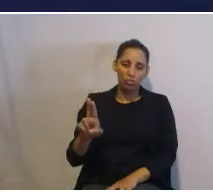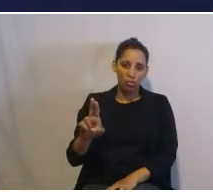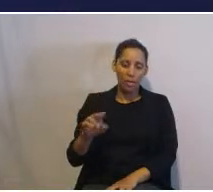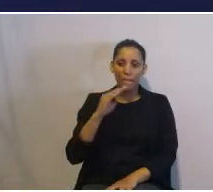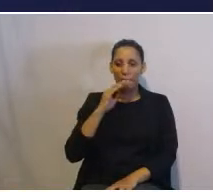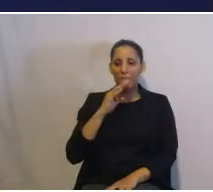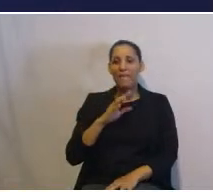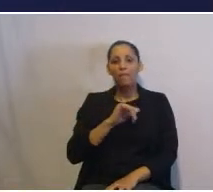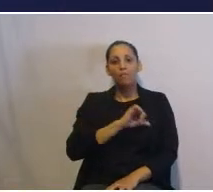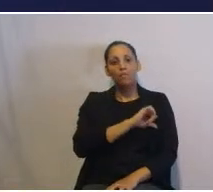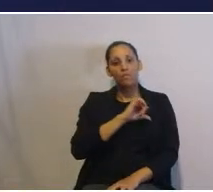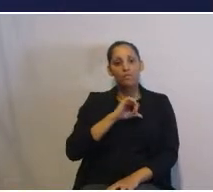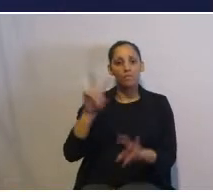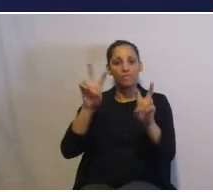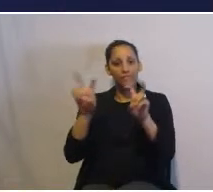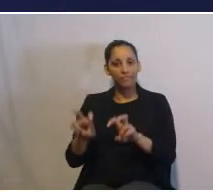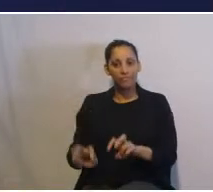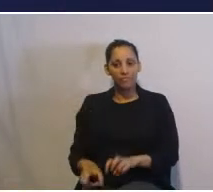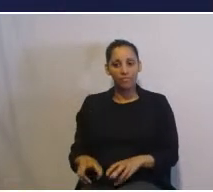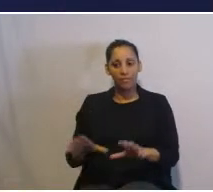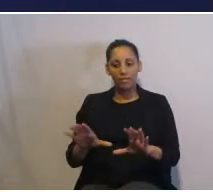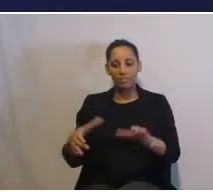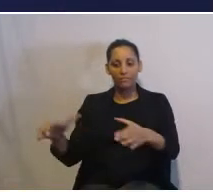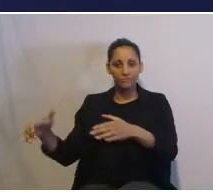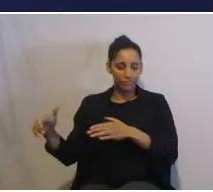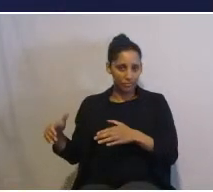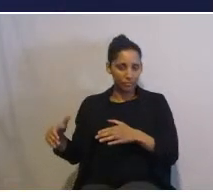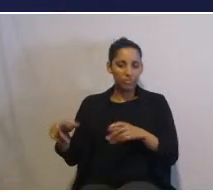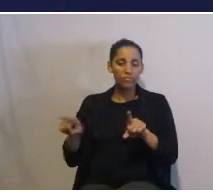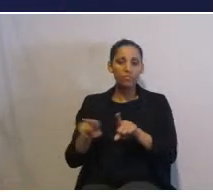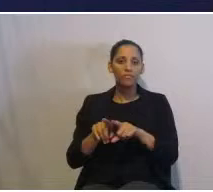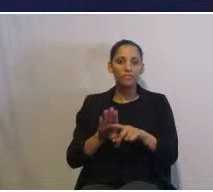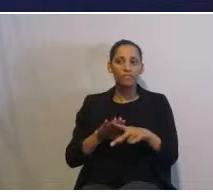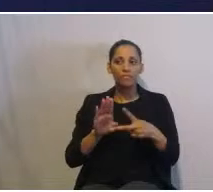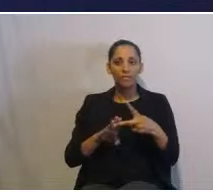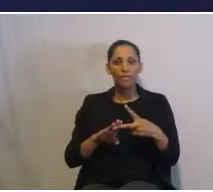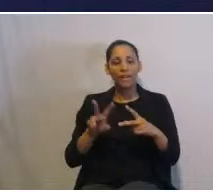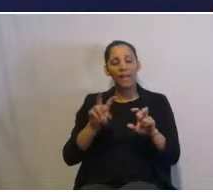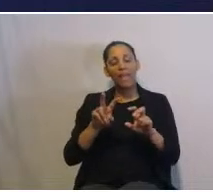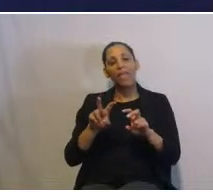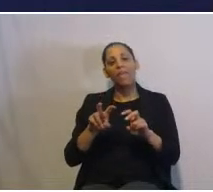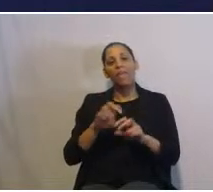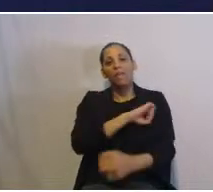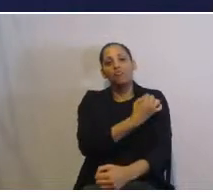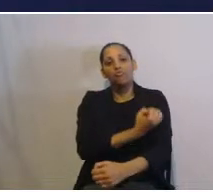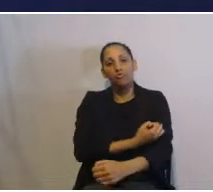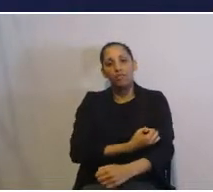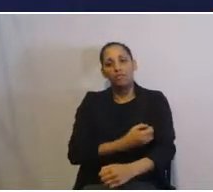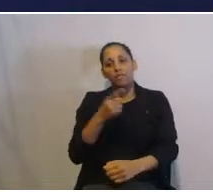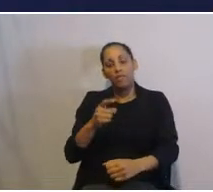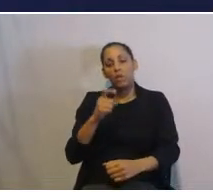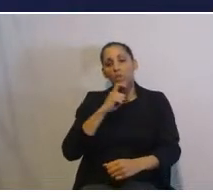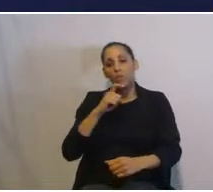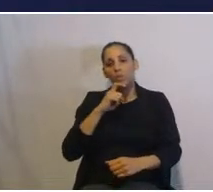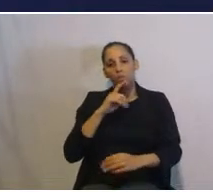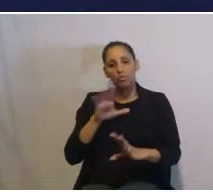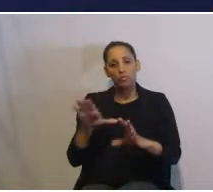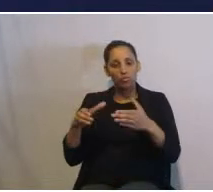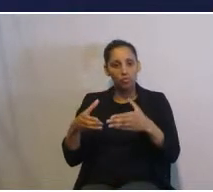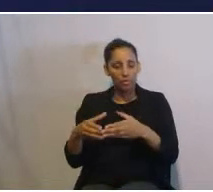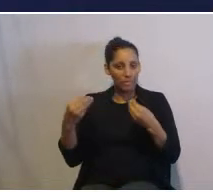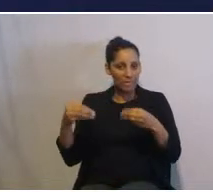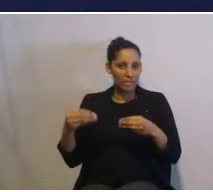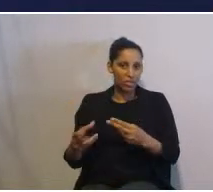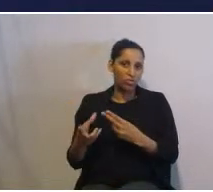Municipal Electricity Utilities, as well as the Energy Intensive User Group, the Business Unity South